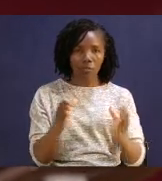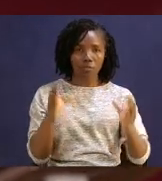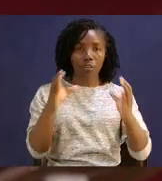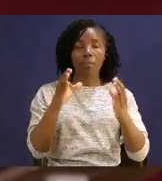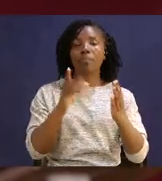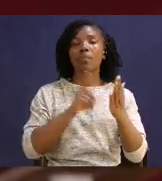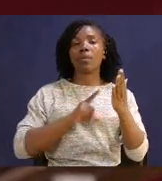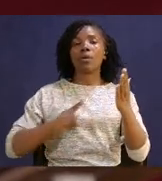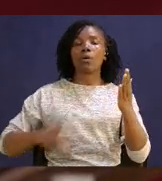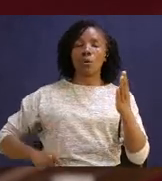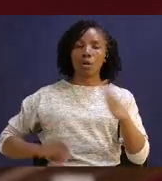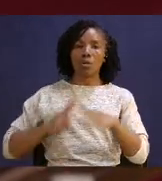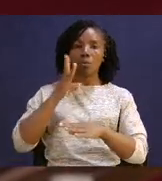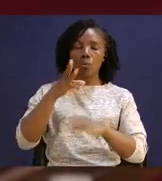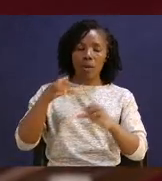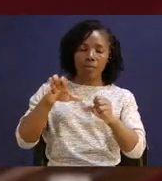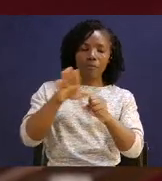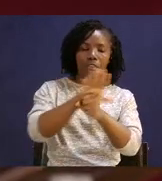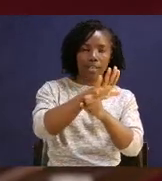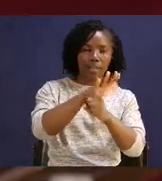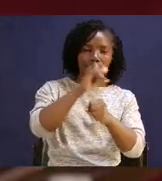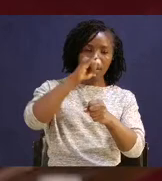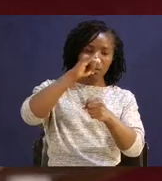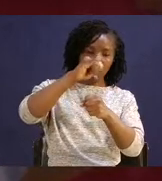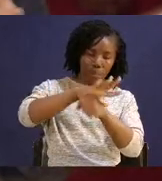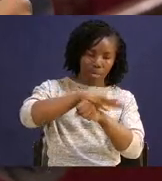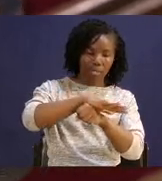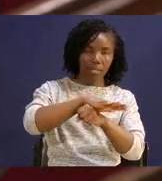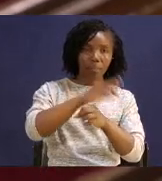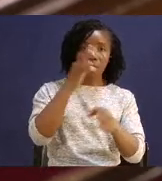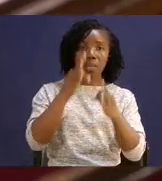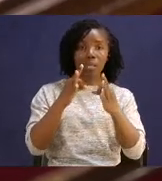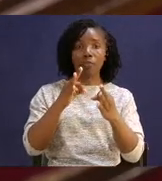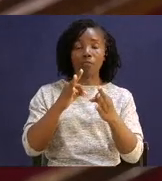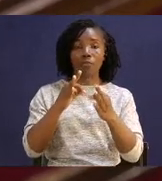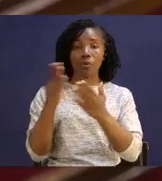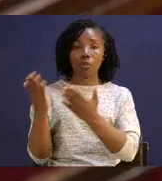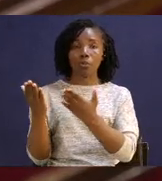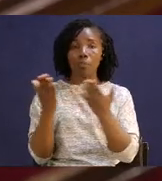sufuria to capacity. If you come with a bigger one,